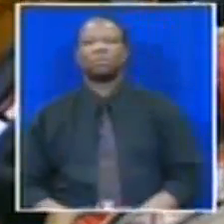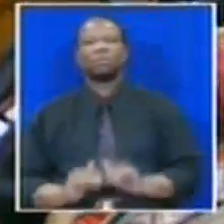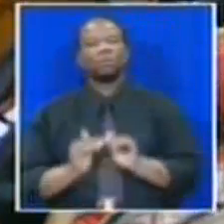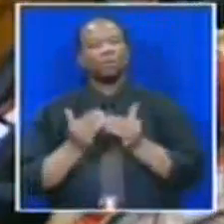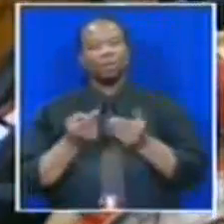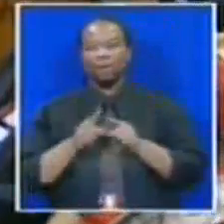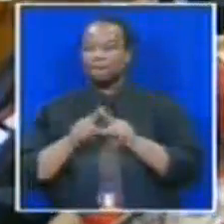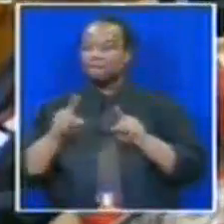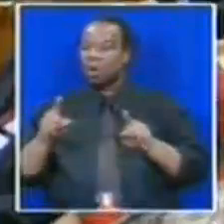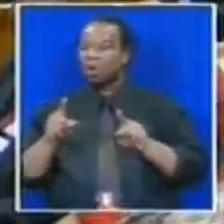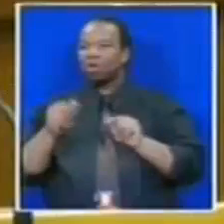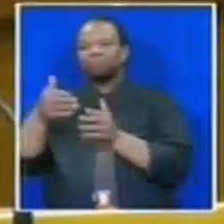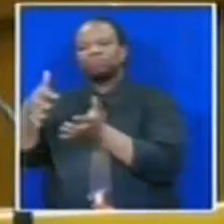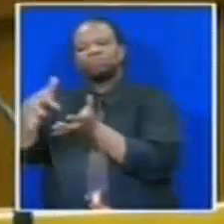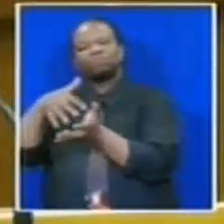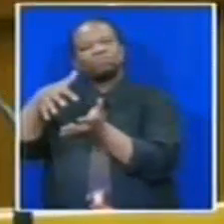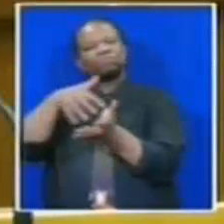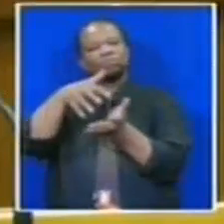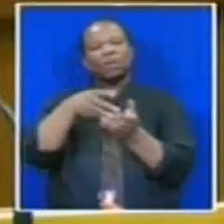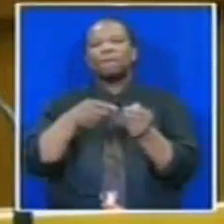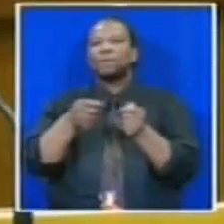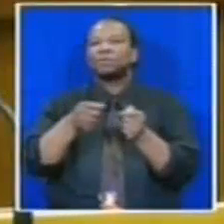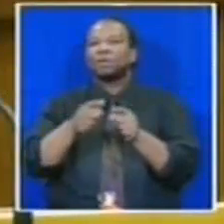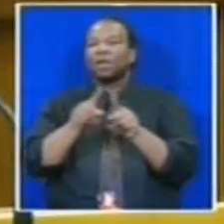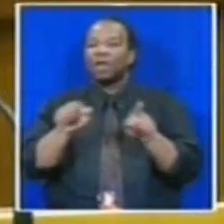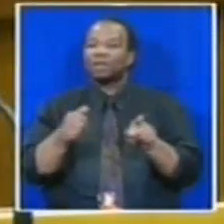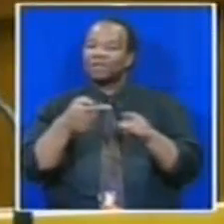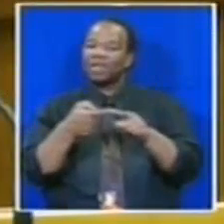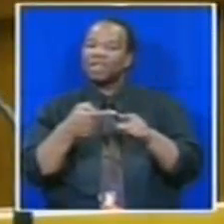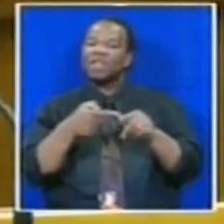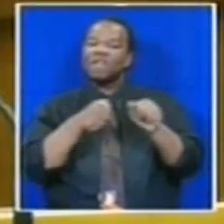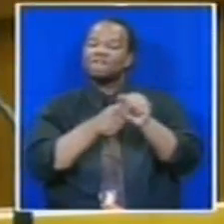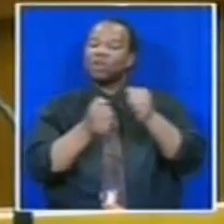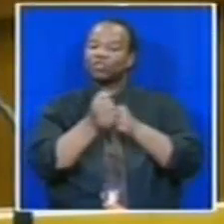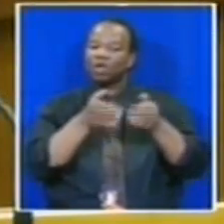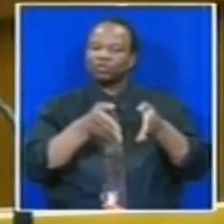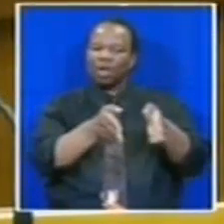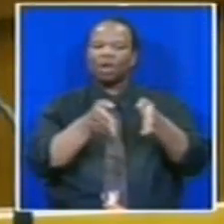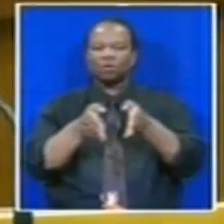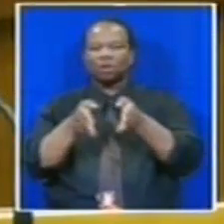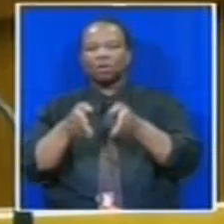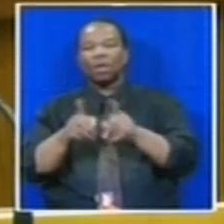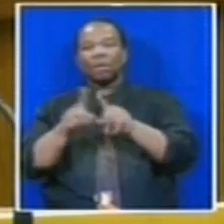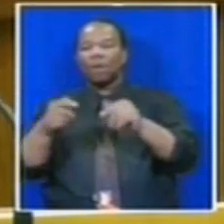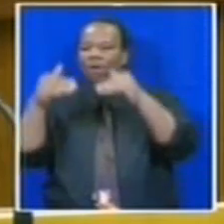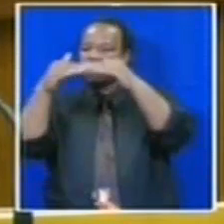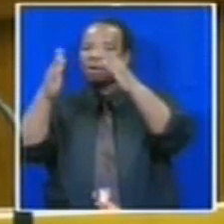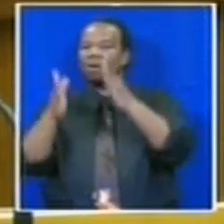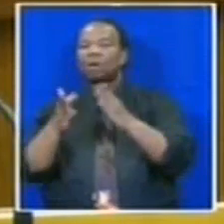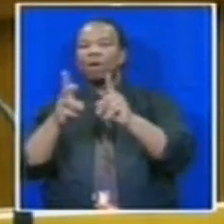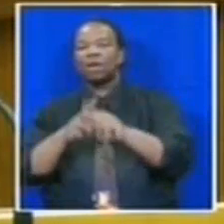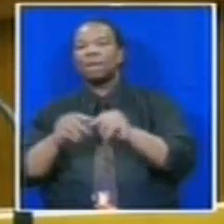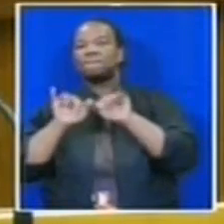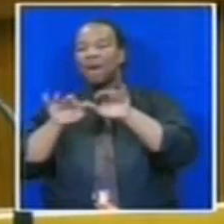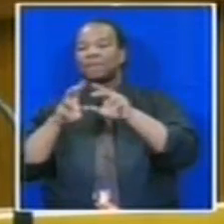Improved revenue management and better maintenance of infrastructure. More rapid investment in housing, public transport,